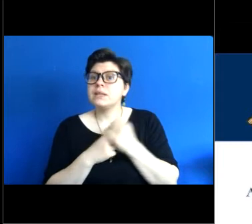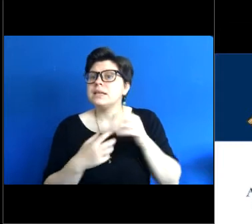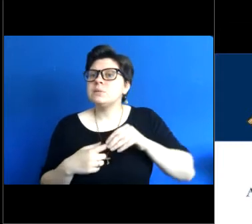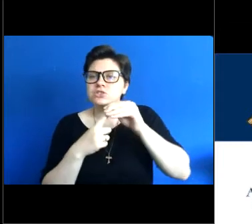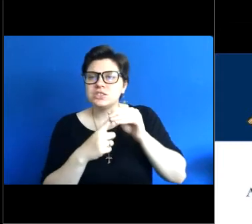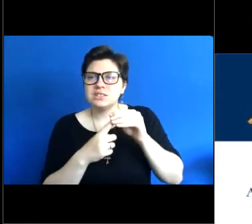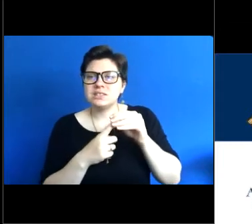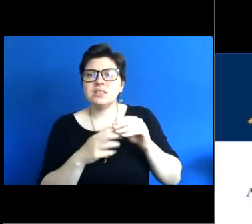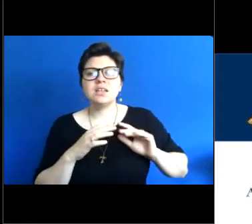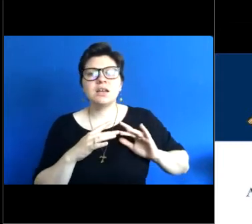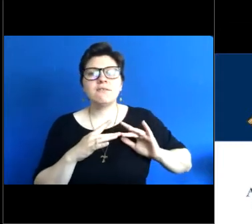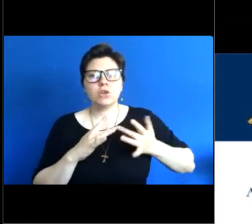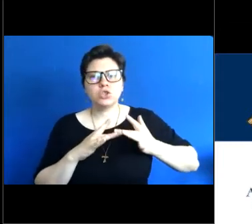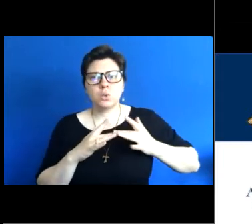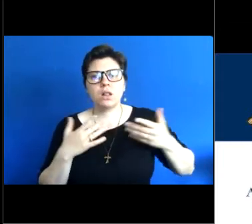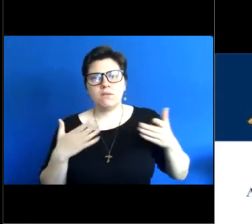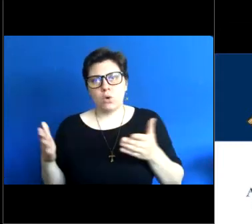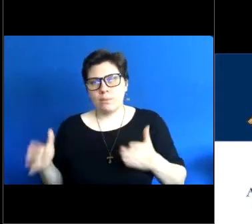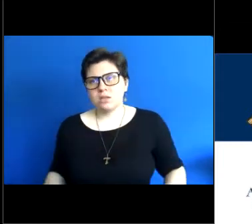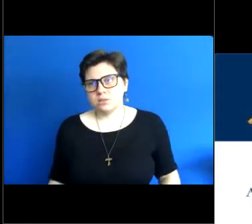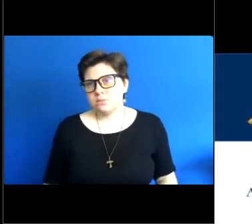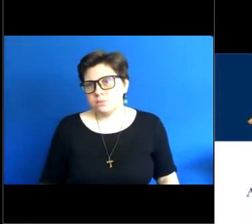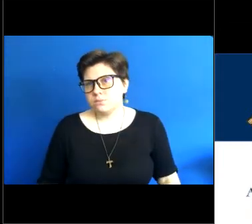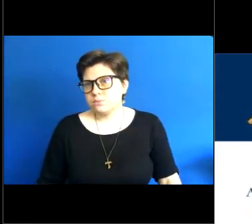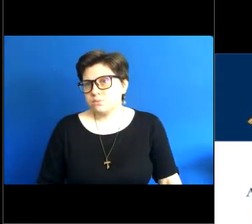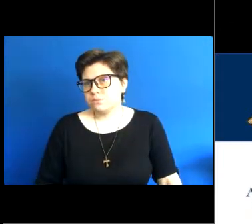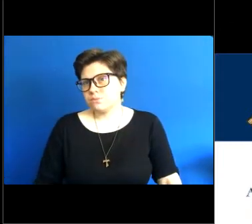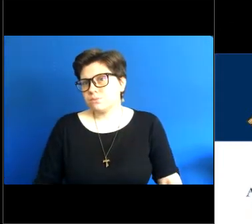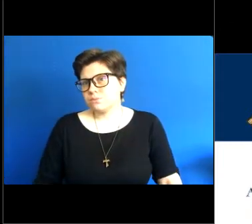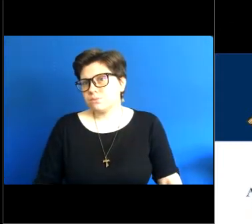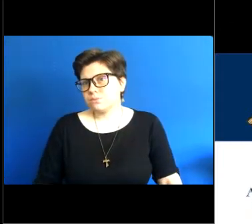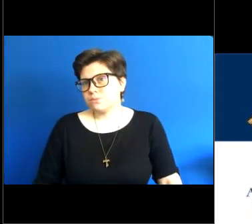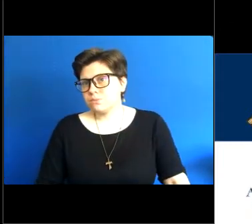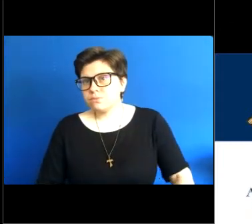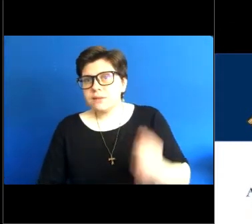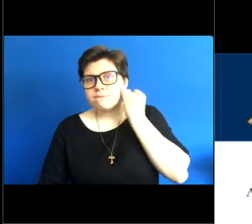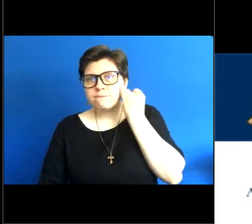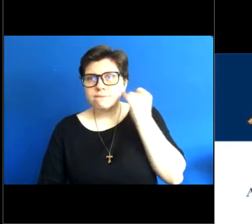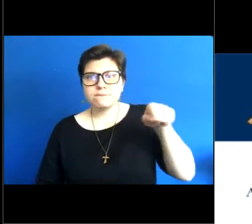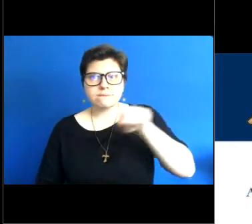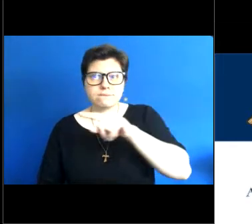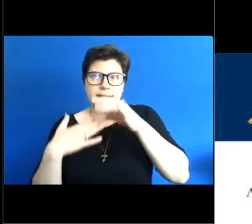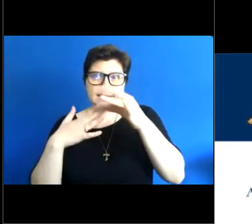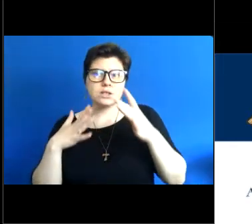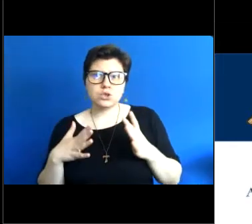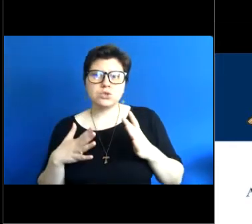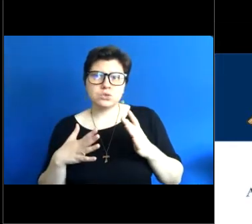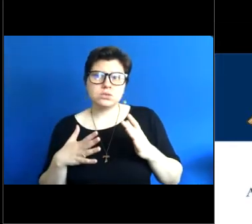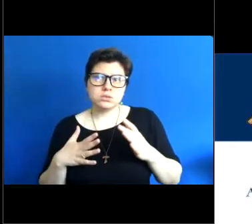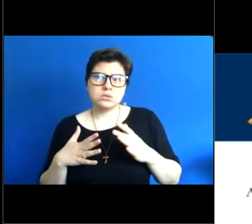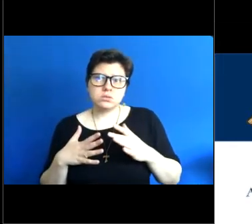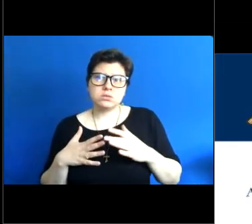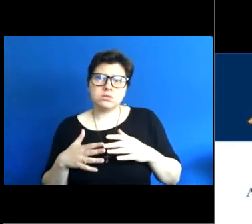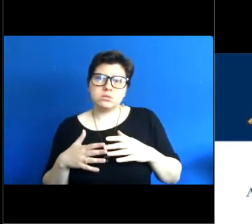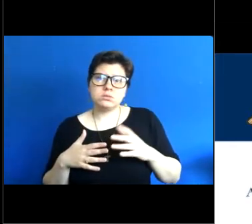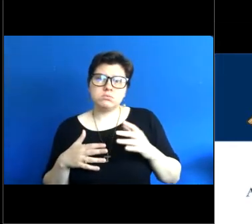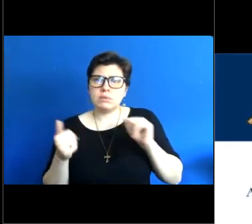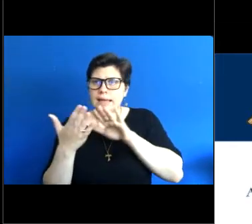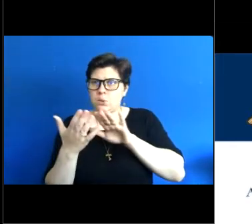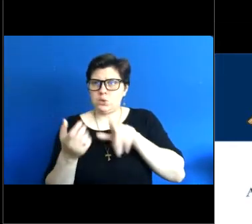at some virtual formats as well. If some leaders here on the webinar have encountered any